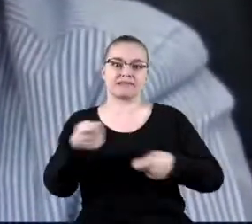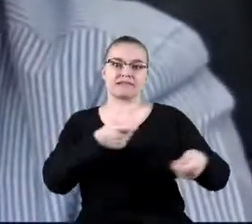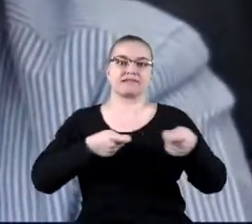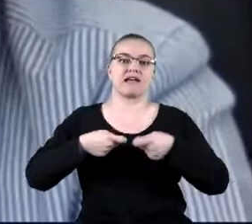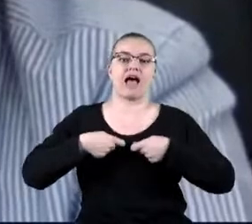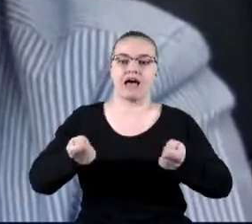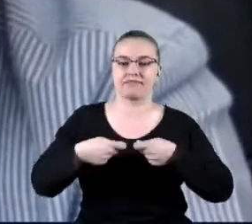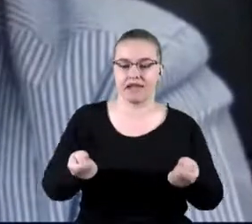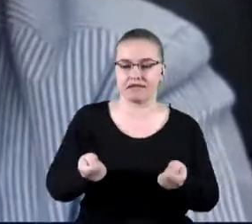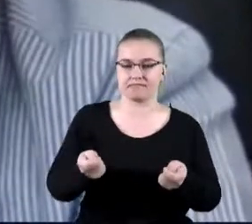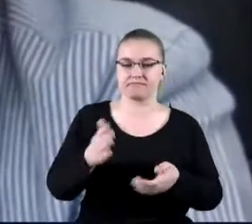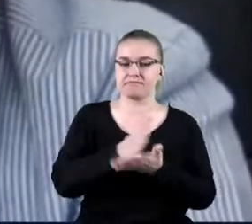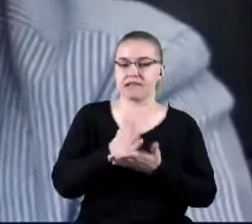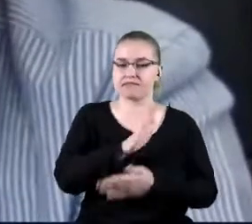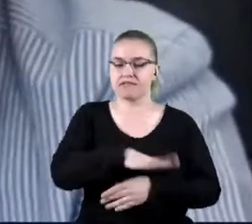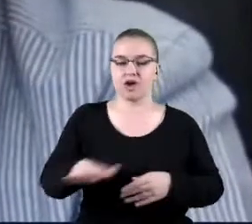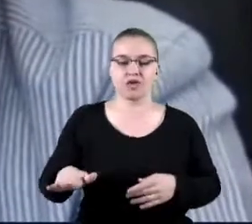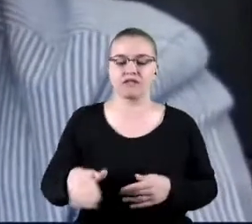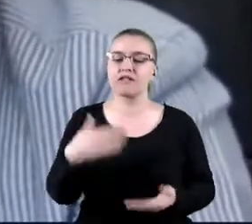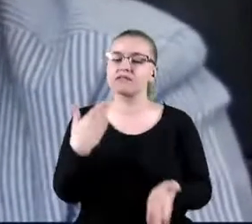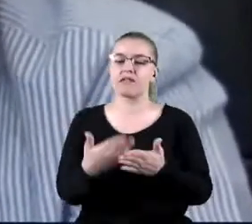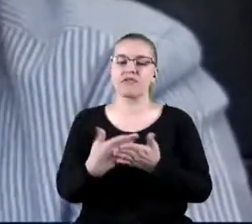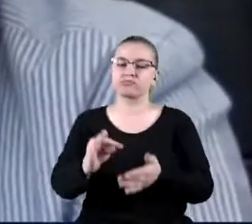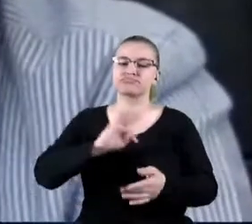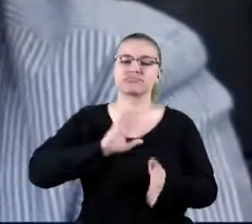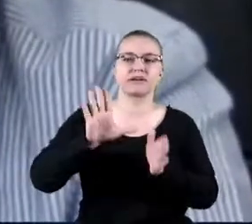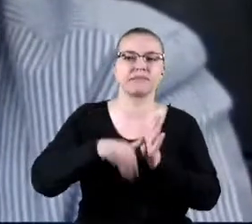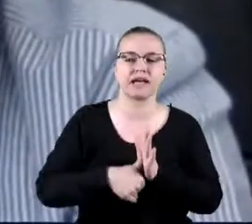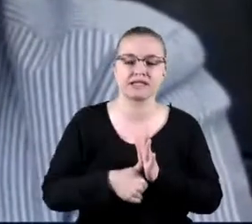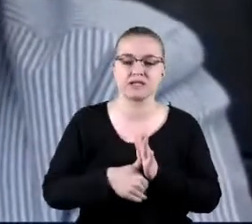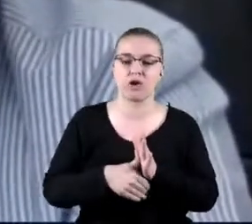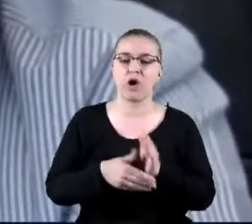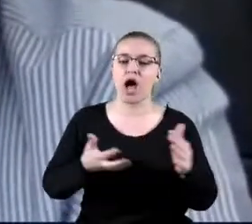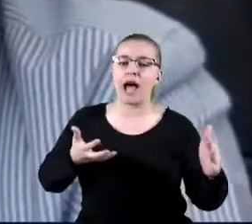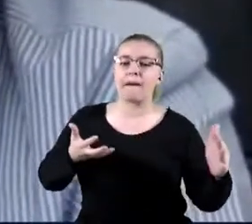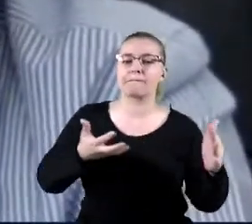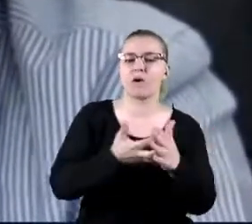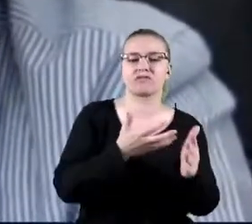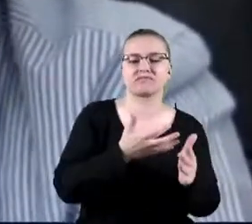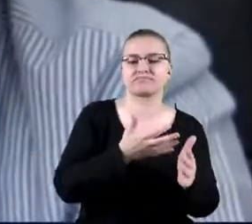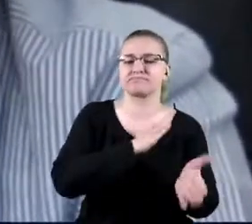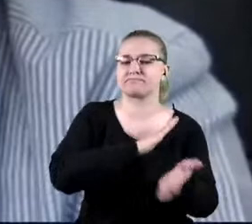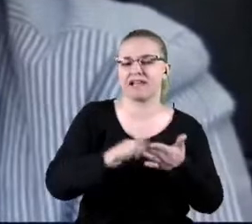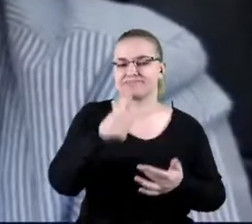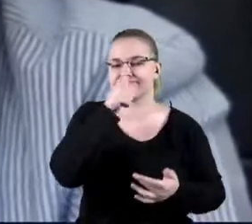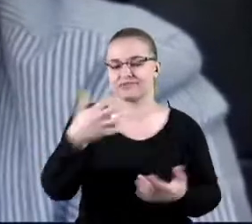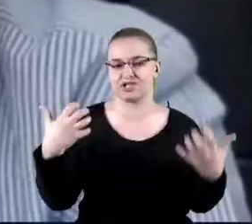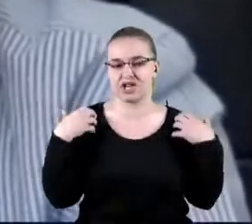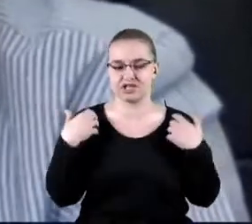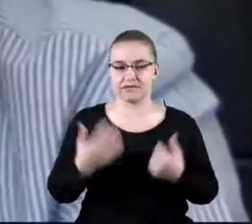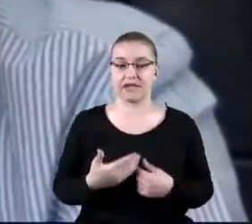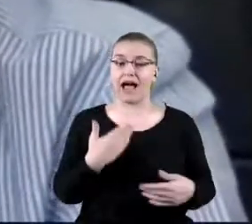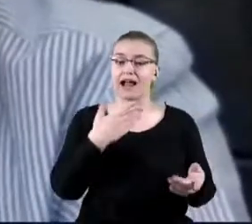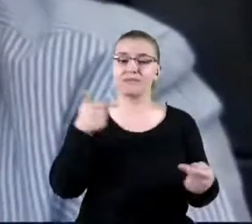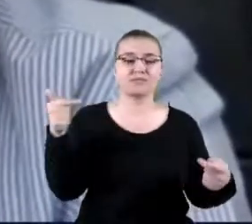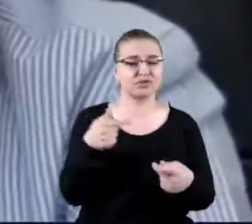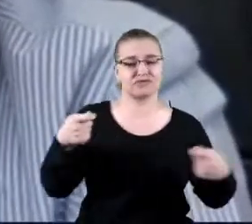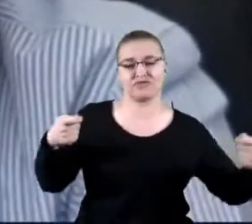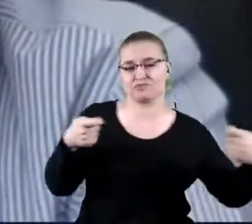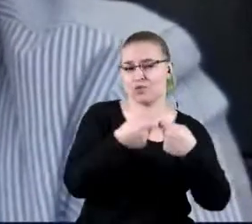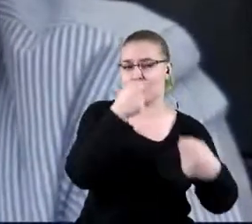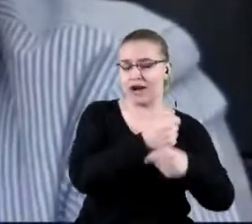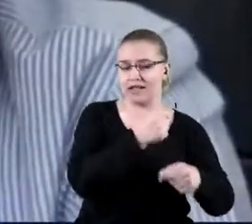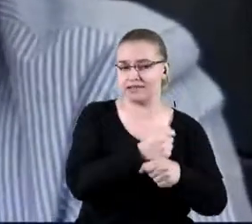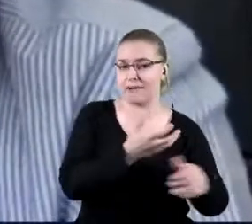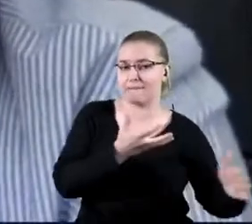international commerce, international trade. By a sea route, the city of Sousse cannot live without Sousse, but the